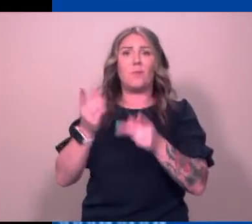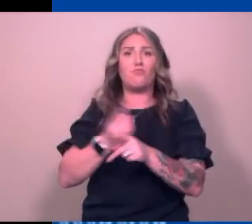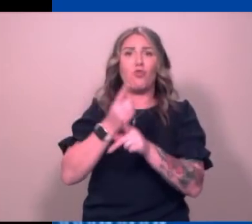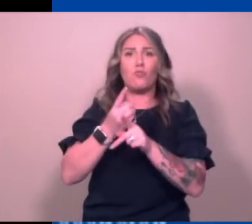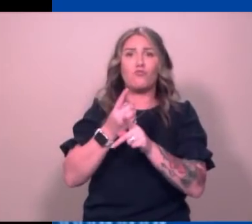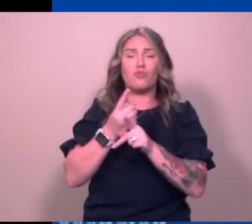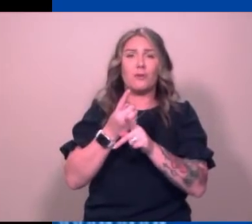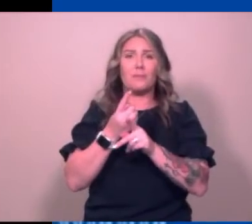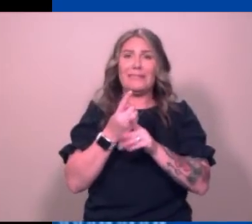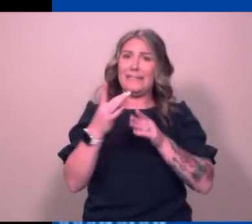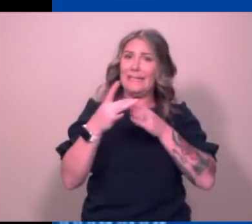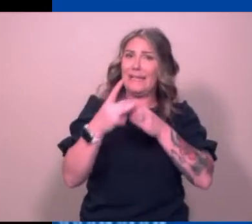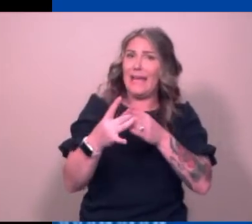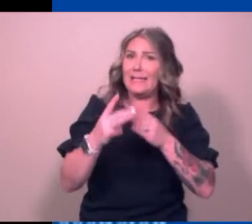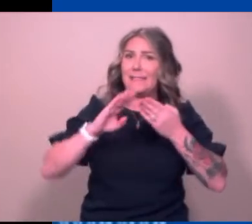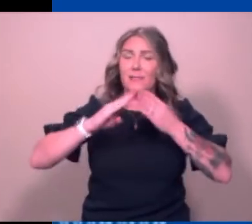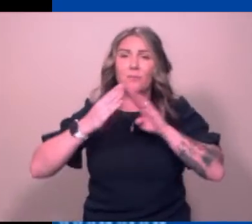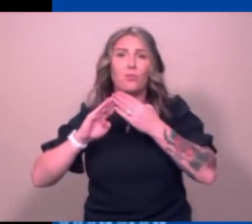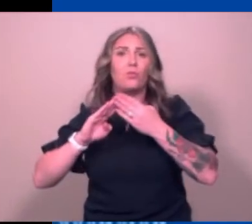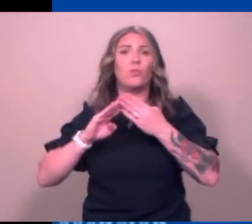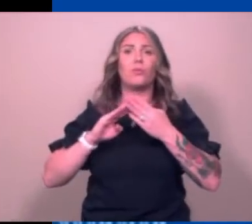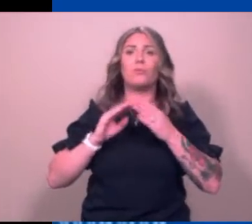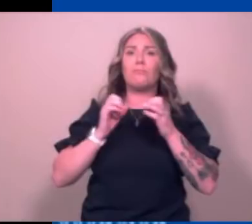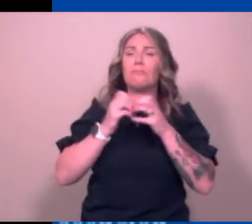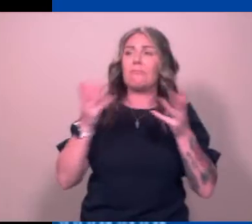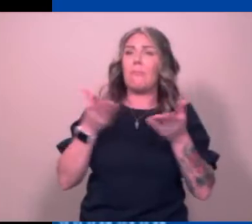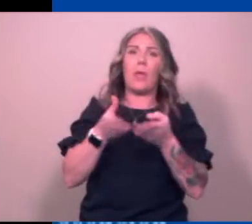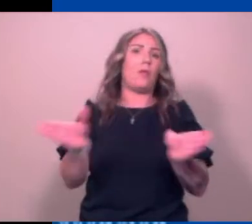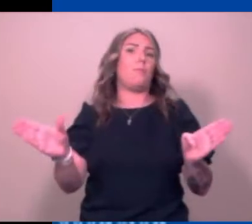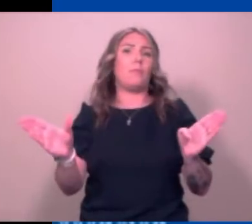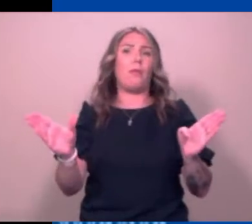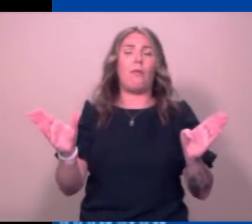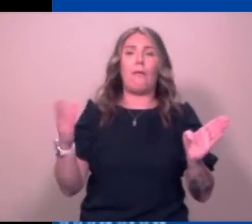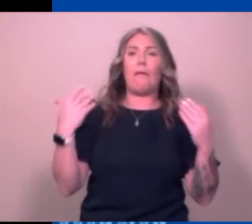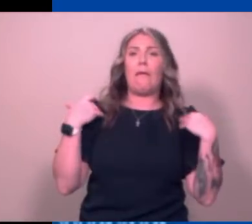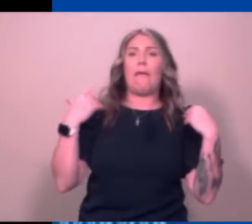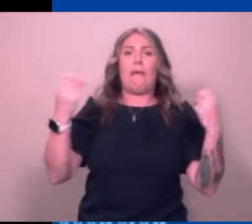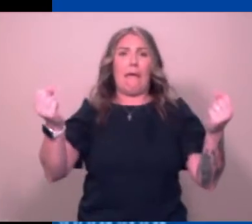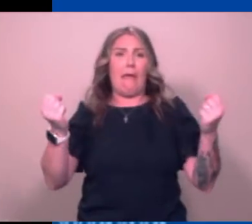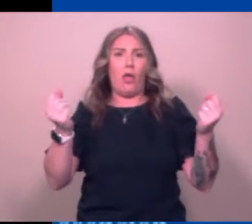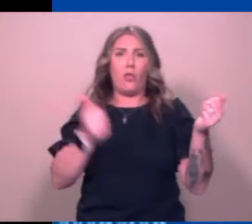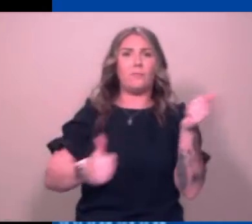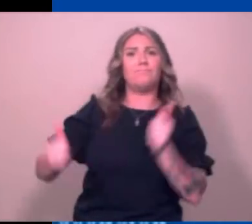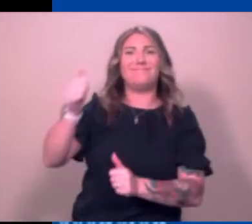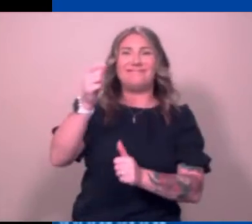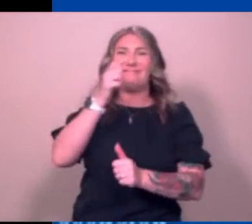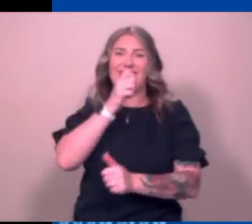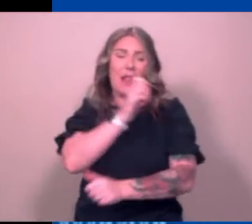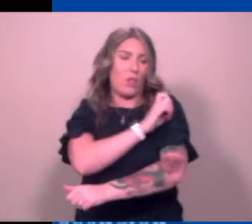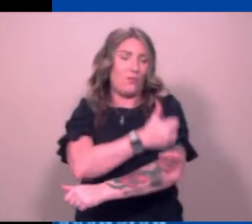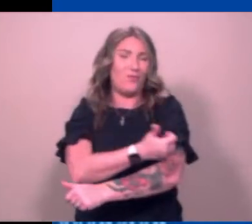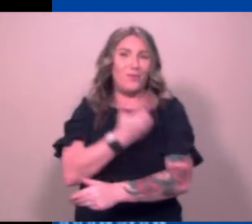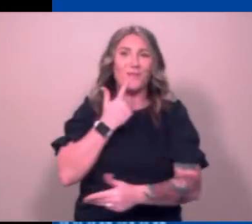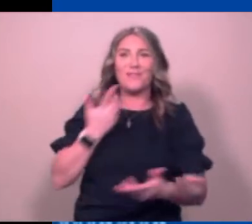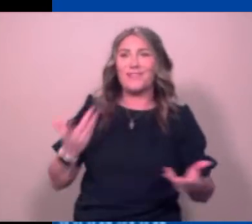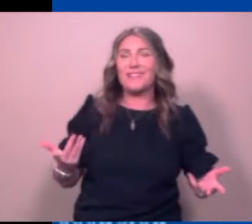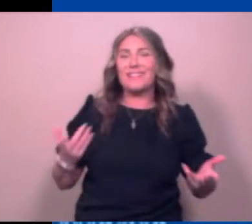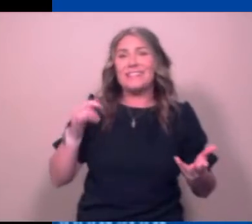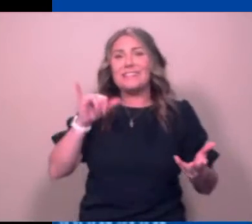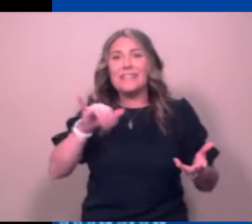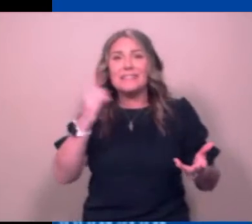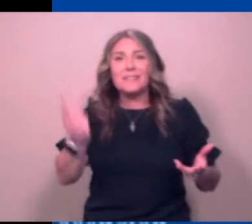to their communities. Right now, I think a lot of public health officials feel like they don't have a lot of authority. And that is something